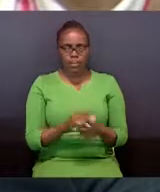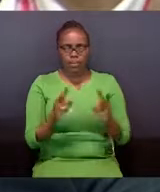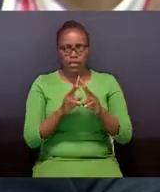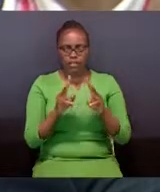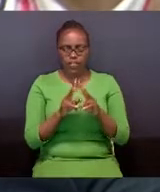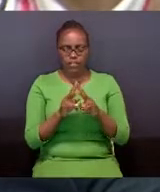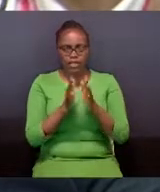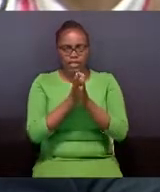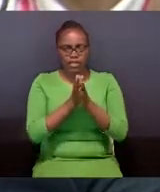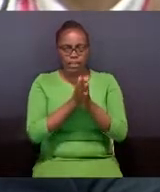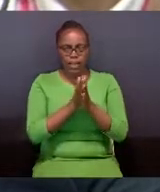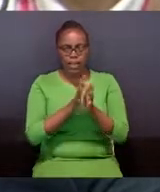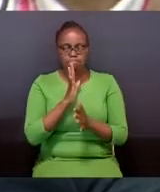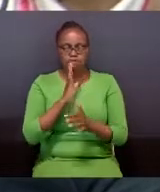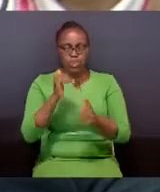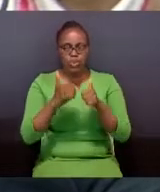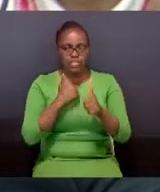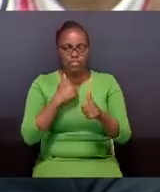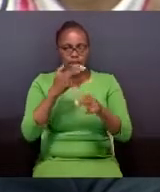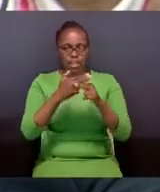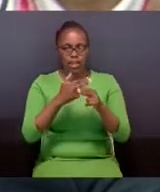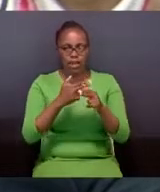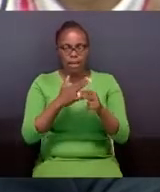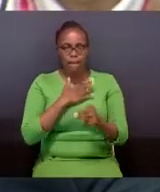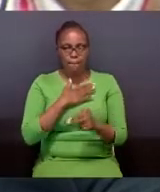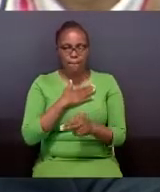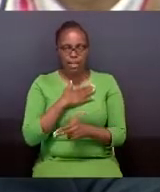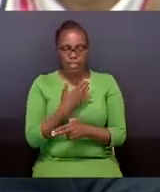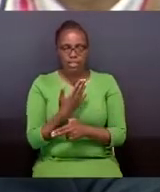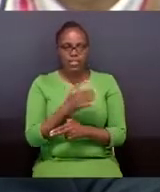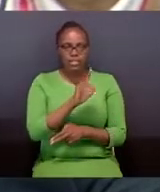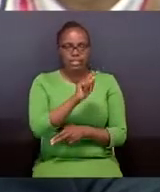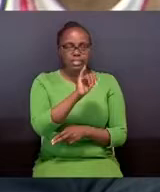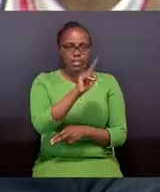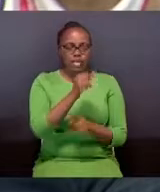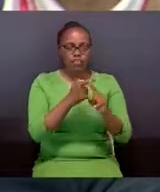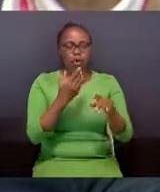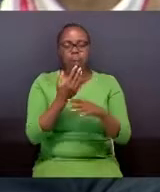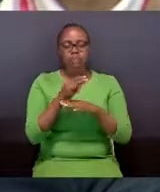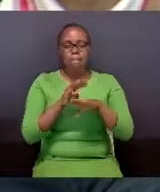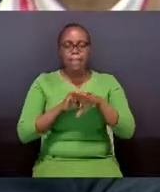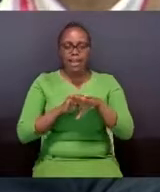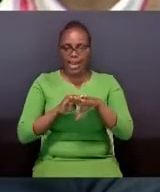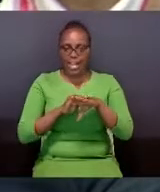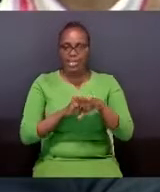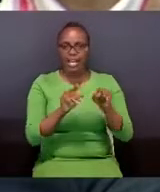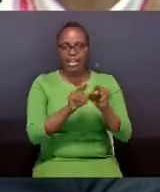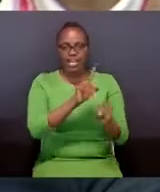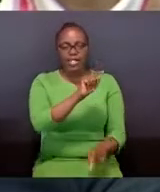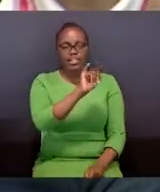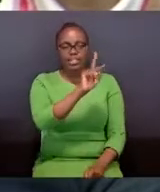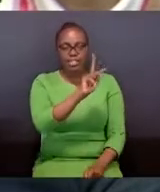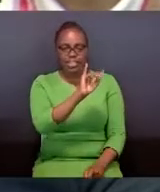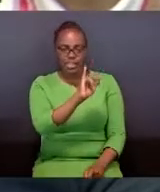inspiring speeches that you have given. My name is Tsik Tsik. I am from Madagascar, and Tsik Tsik is a